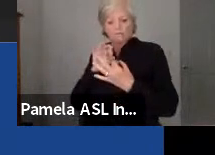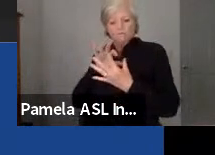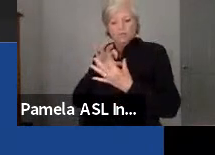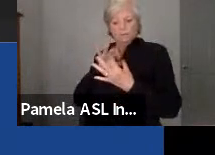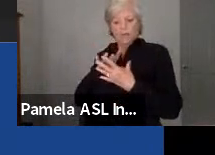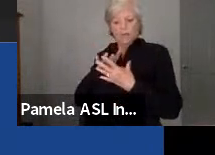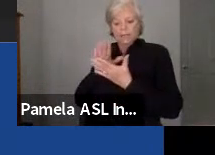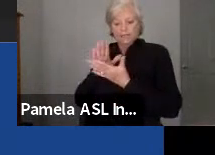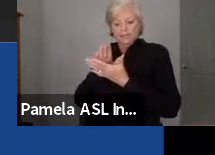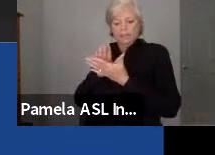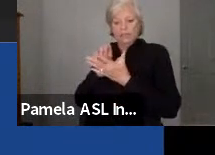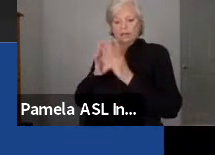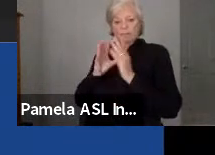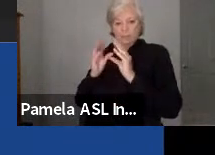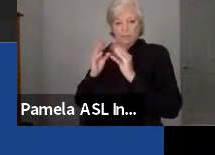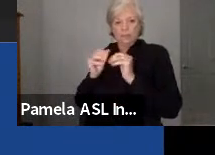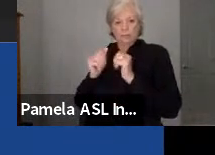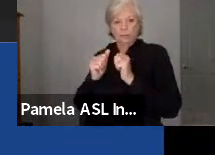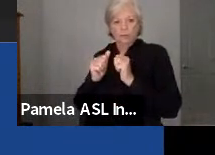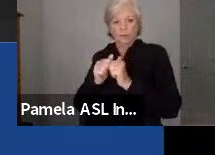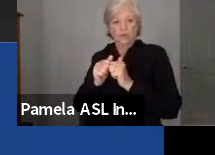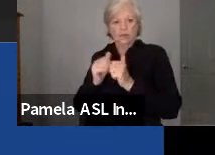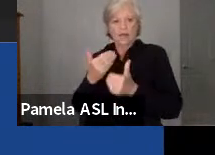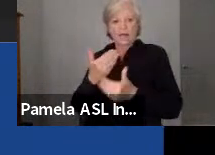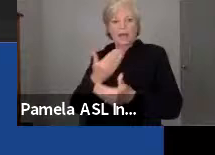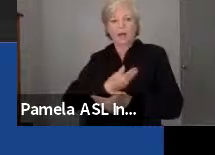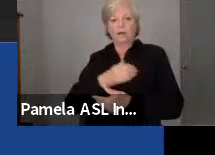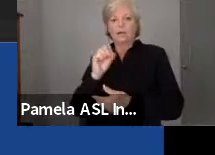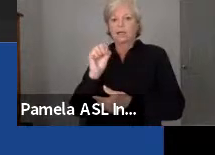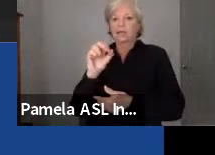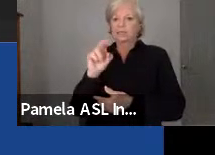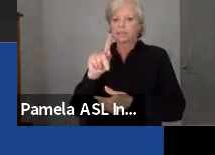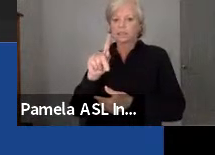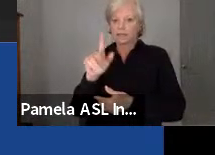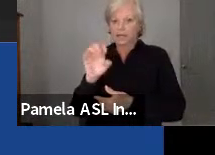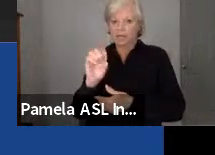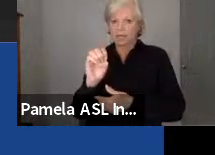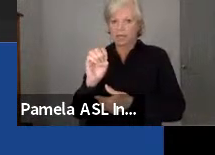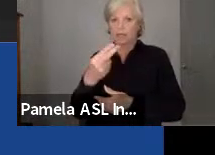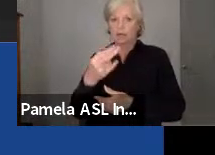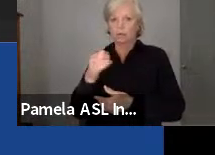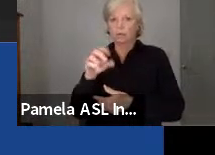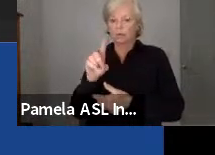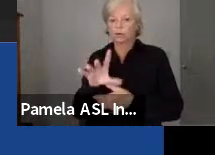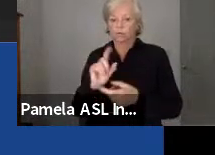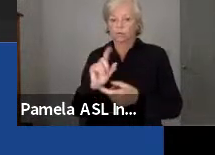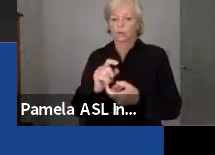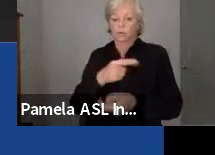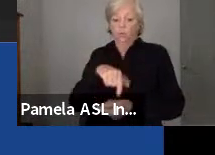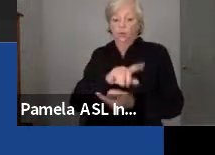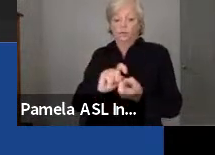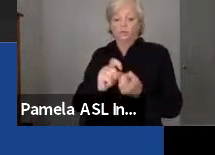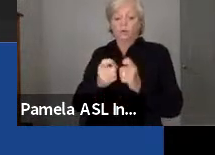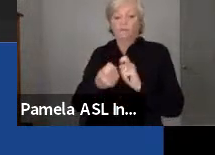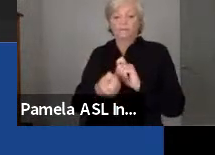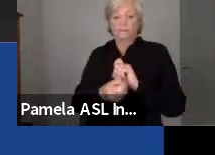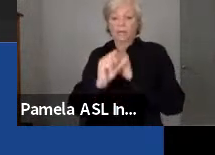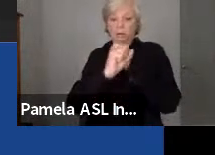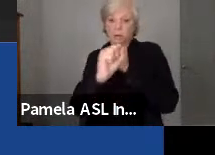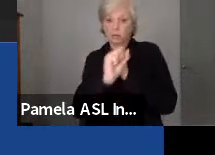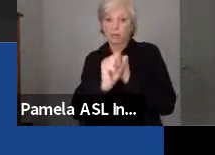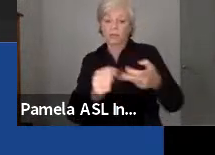60 stakeholders. We have refined the campaign to 2